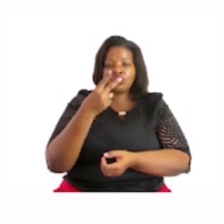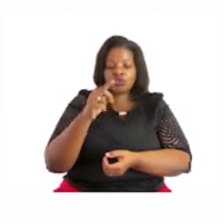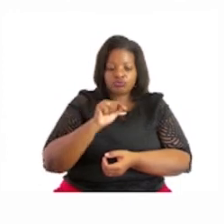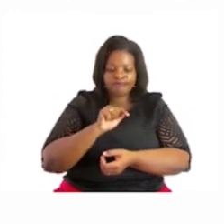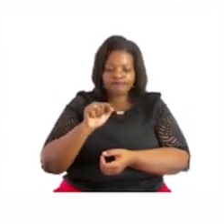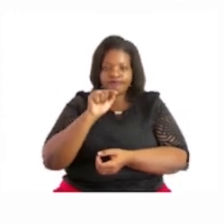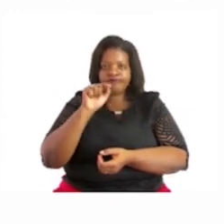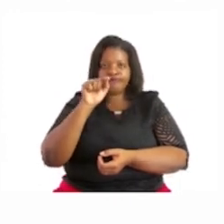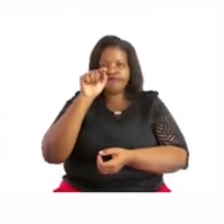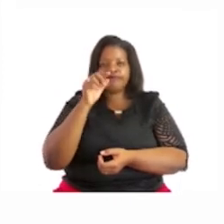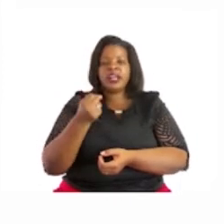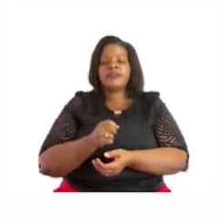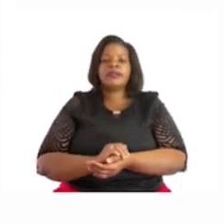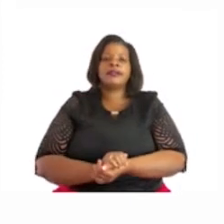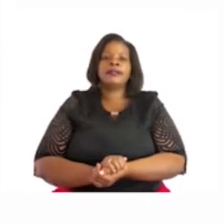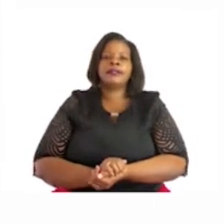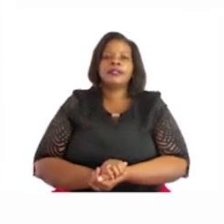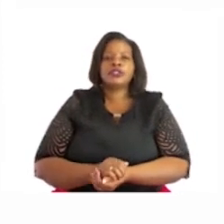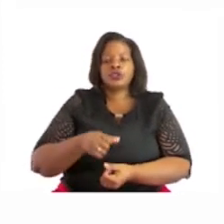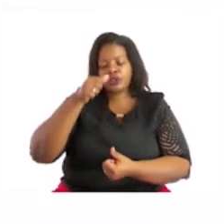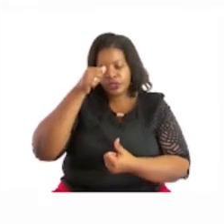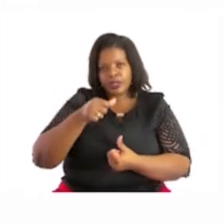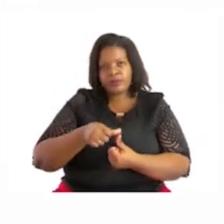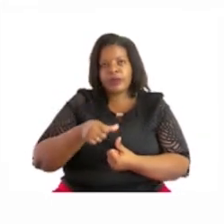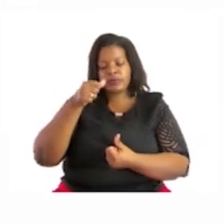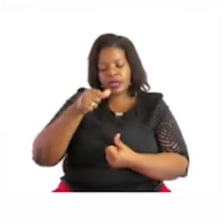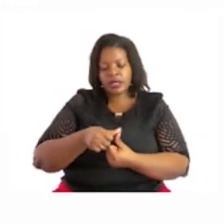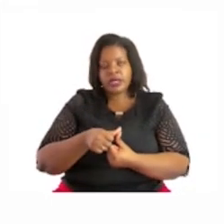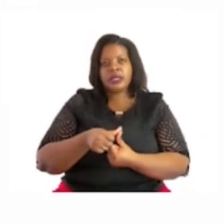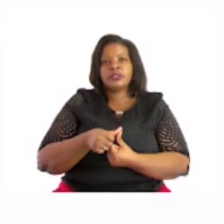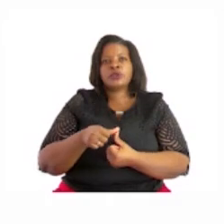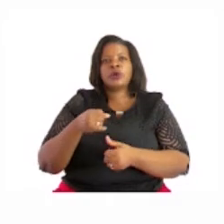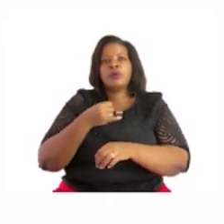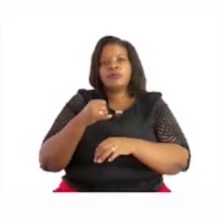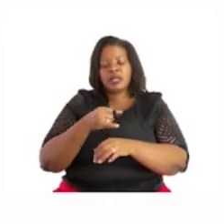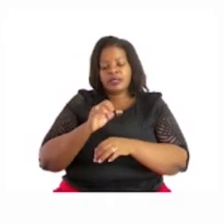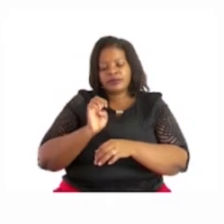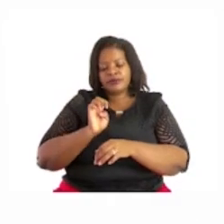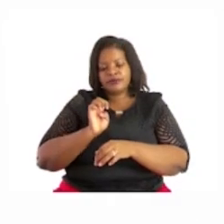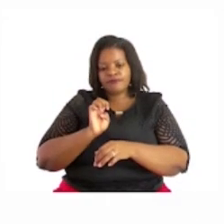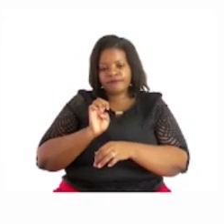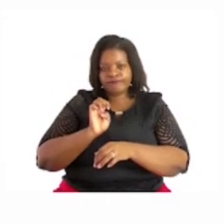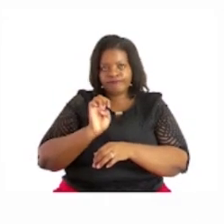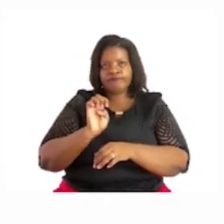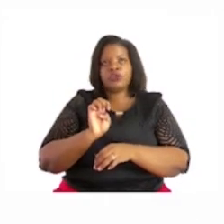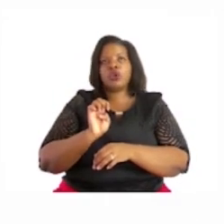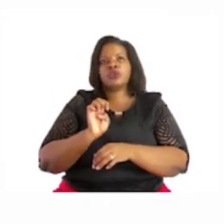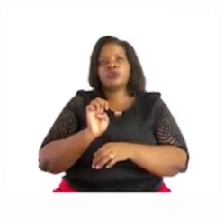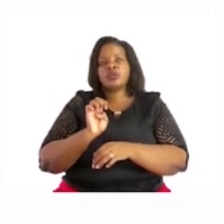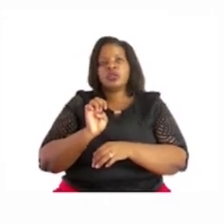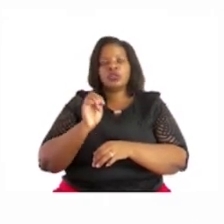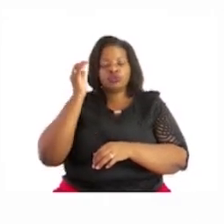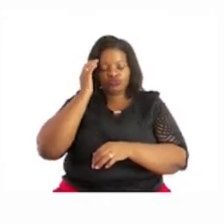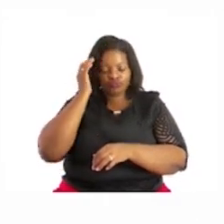remember, put your place values with a pencil for you to know exactly which